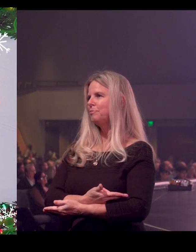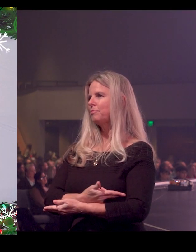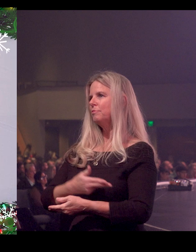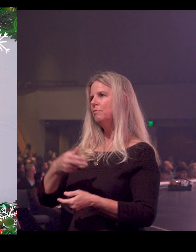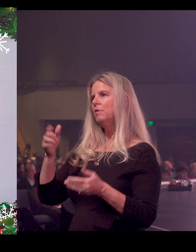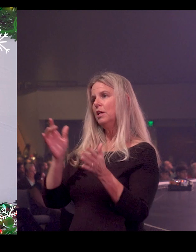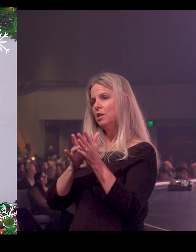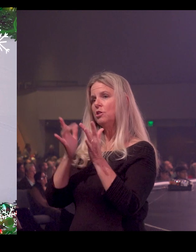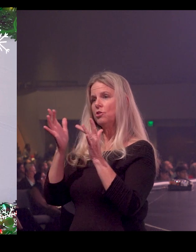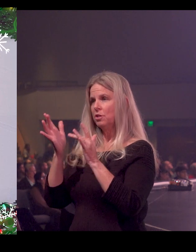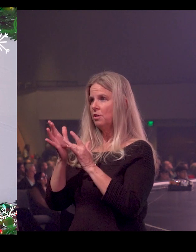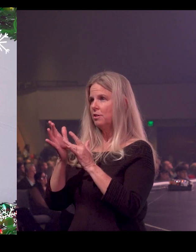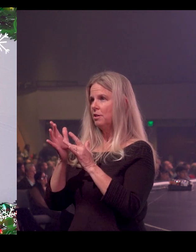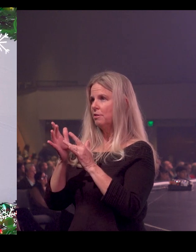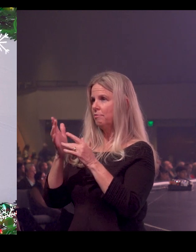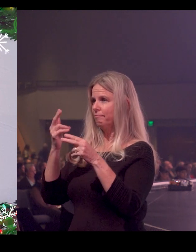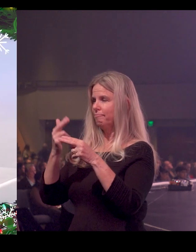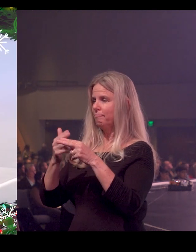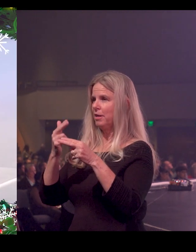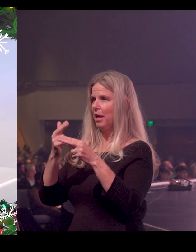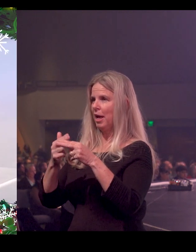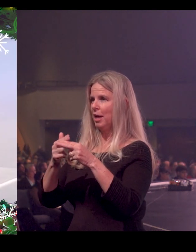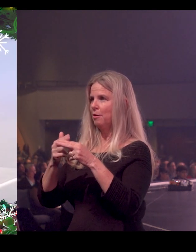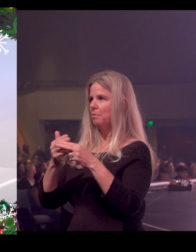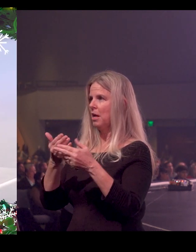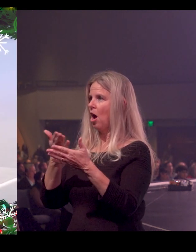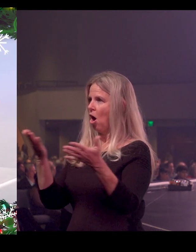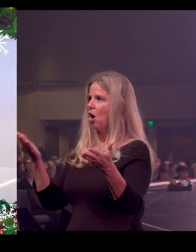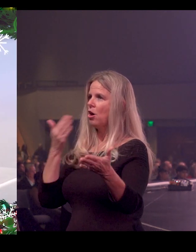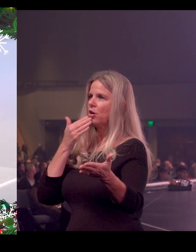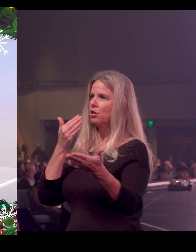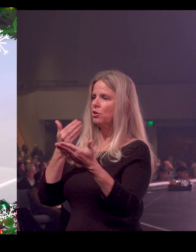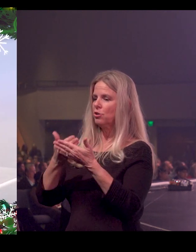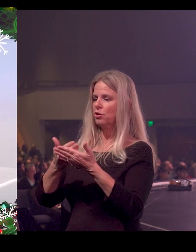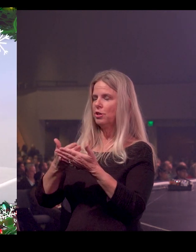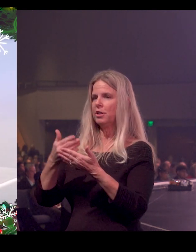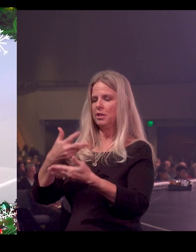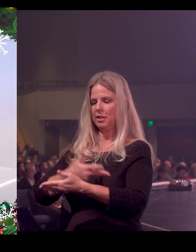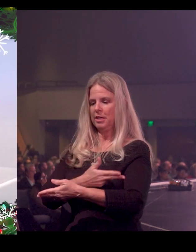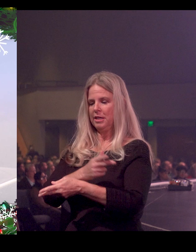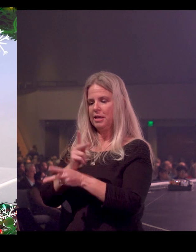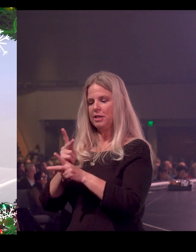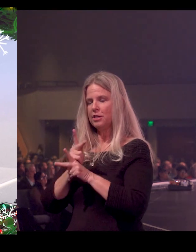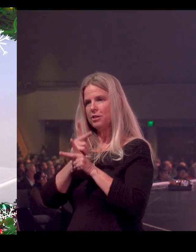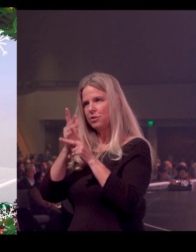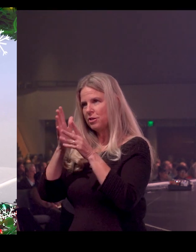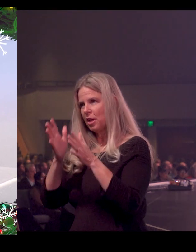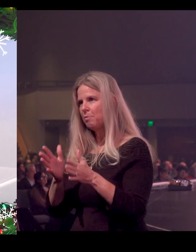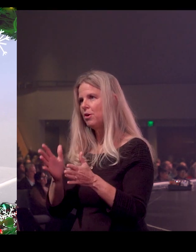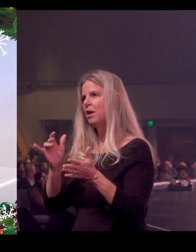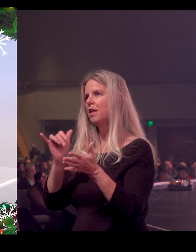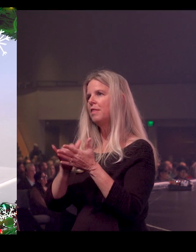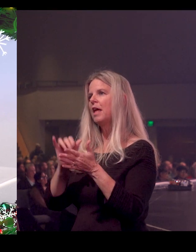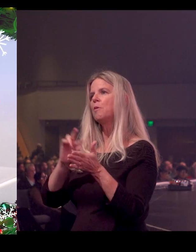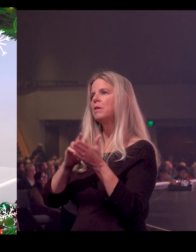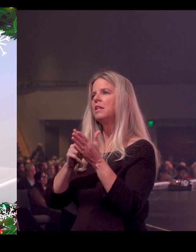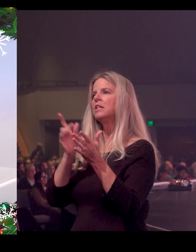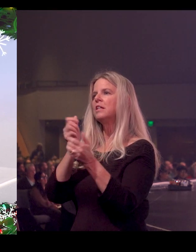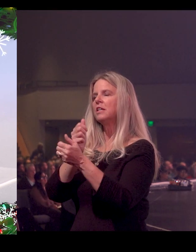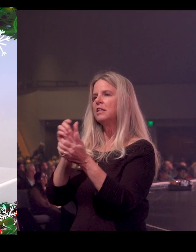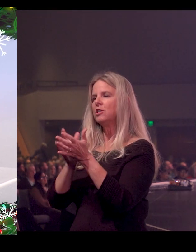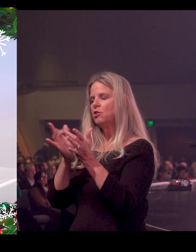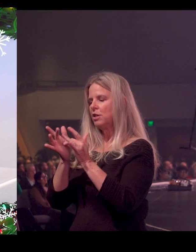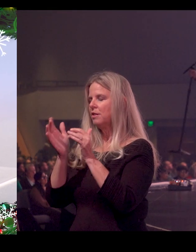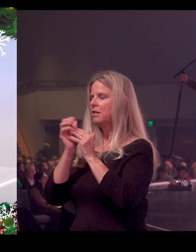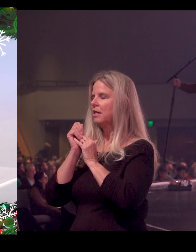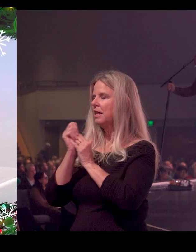shepherd? This just means that Jesus guides for us and cares for us our whole life, the same way that a shepherd guides